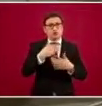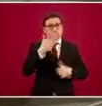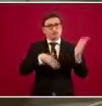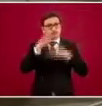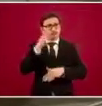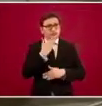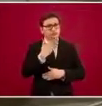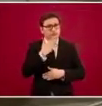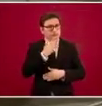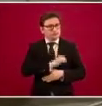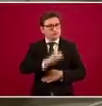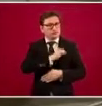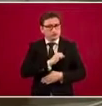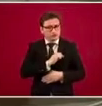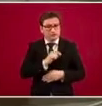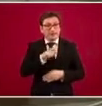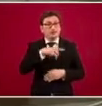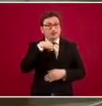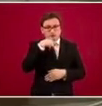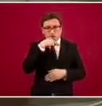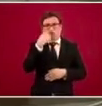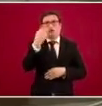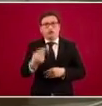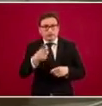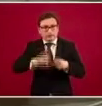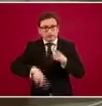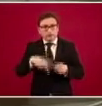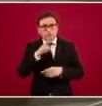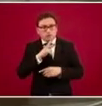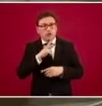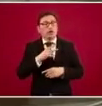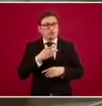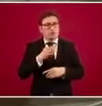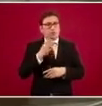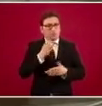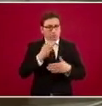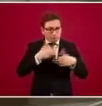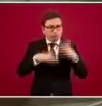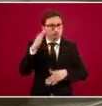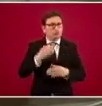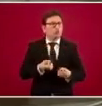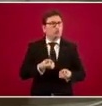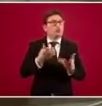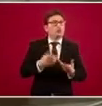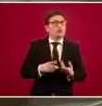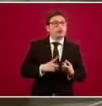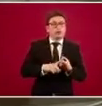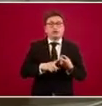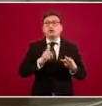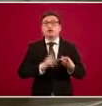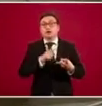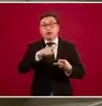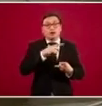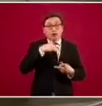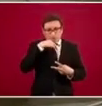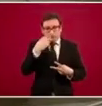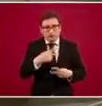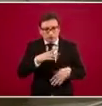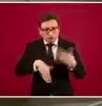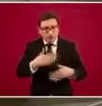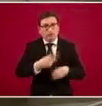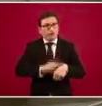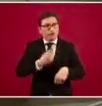these recovered patients, how many have been extubated? Have